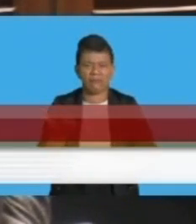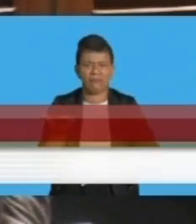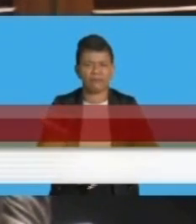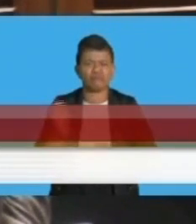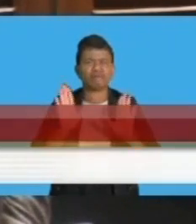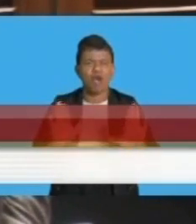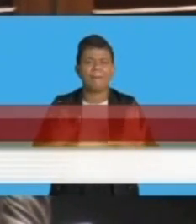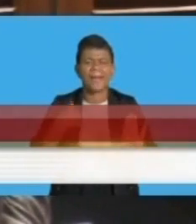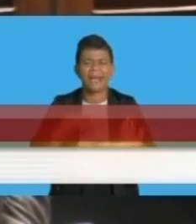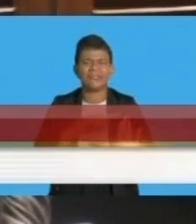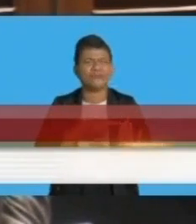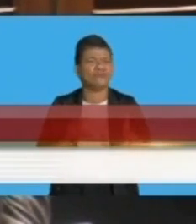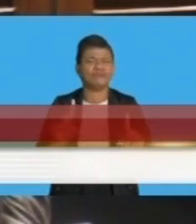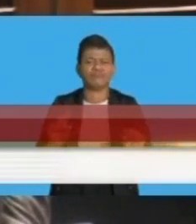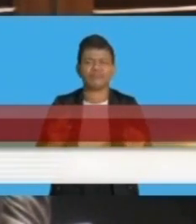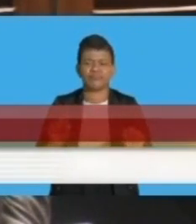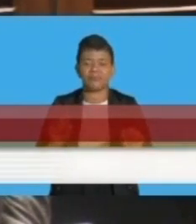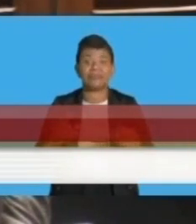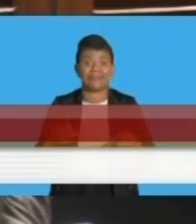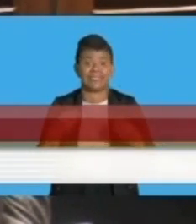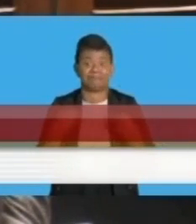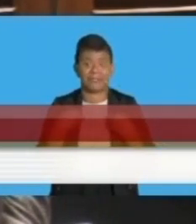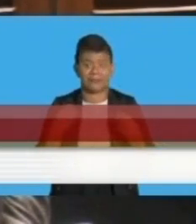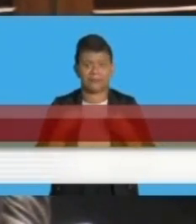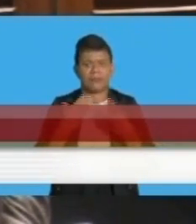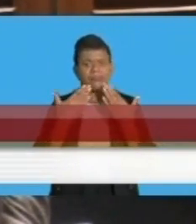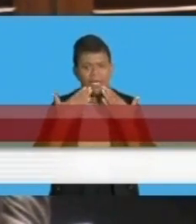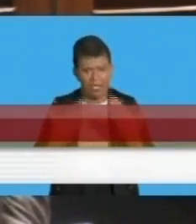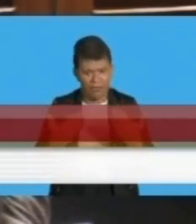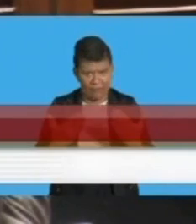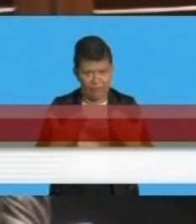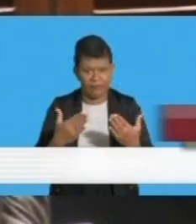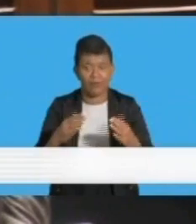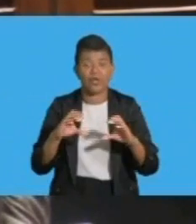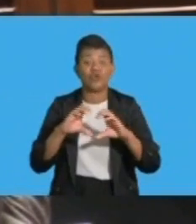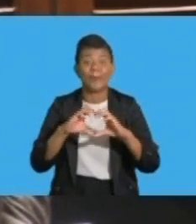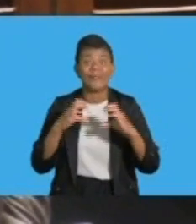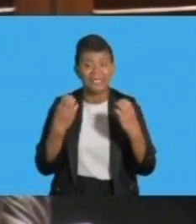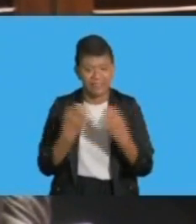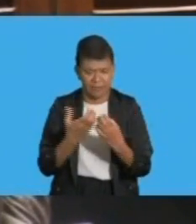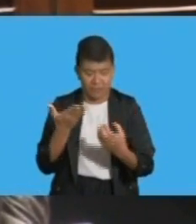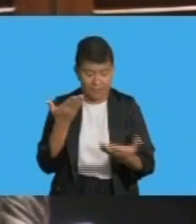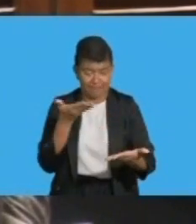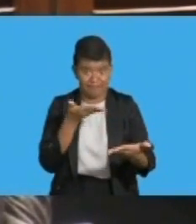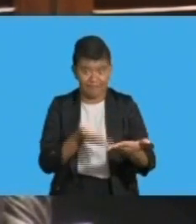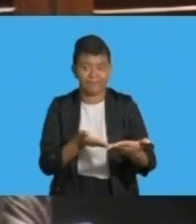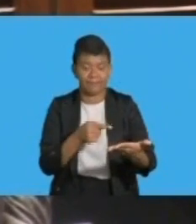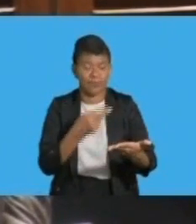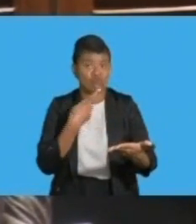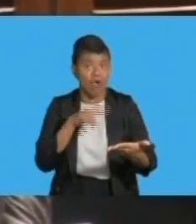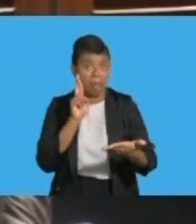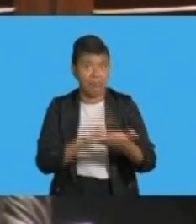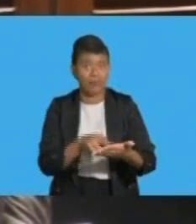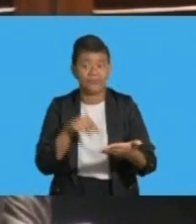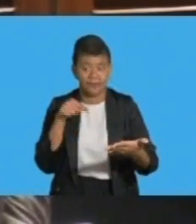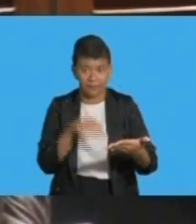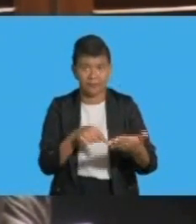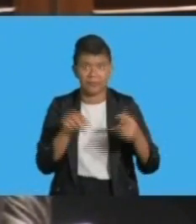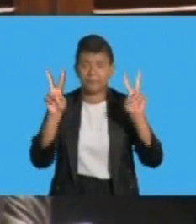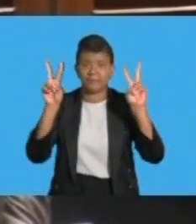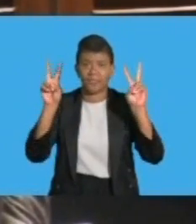thank the Honourable Chair Sudaka and his committee for pointing out the flaws in this report and for highlighting how